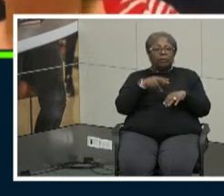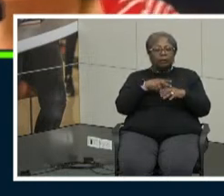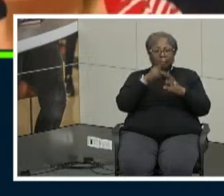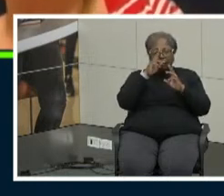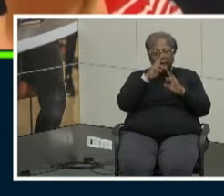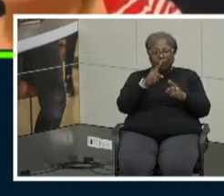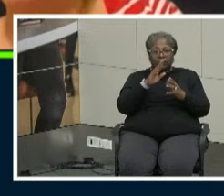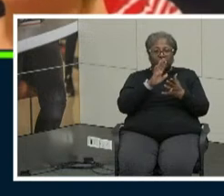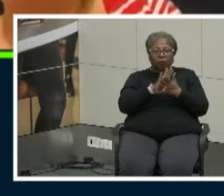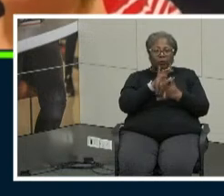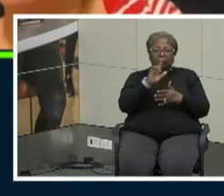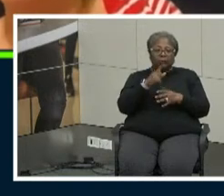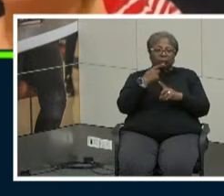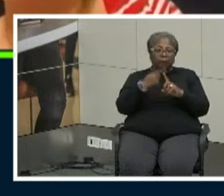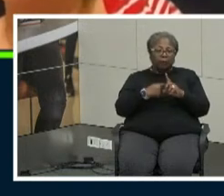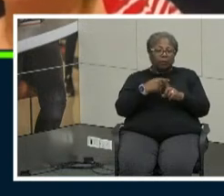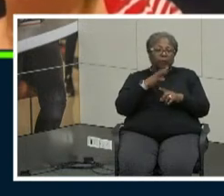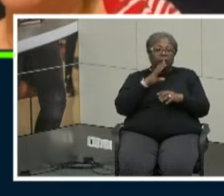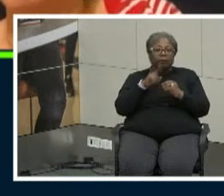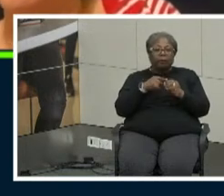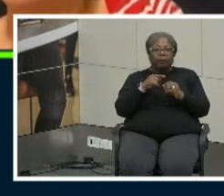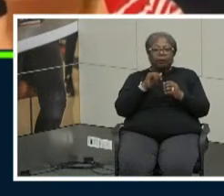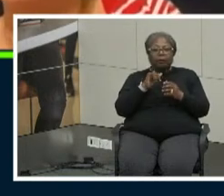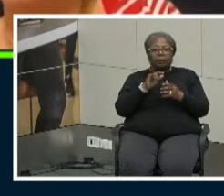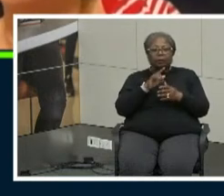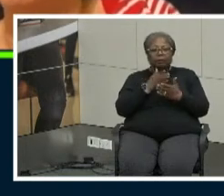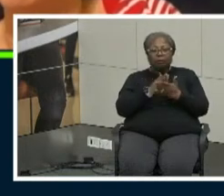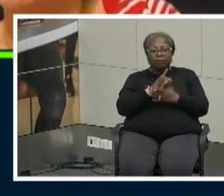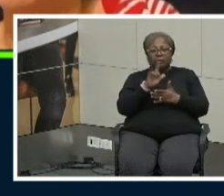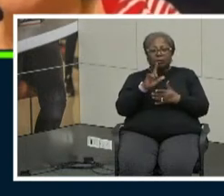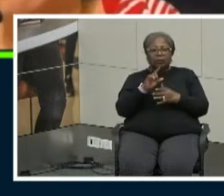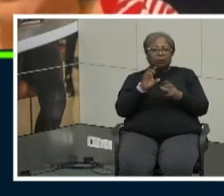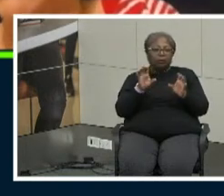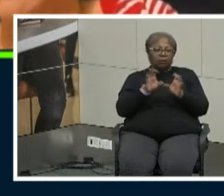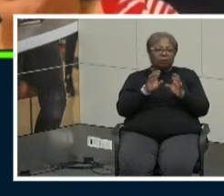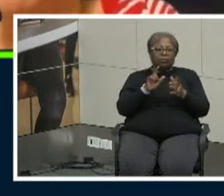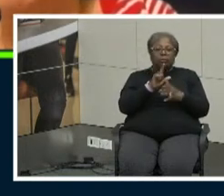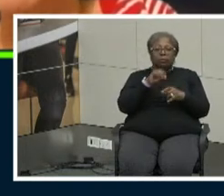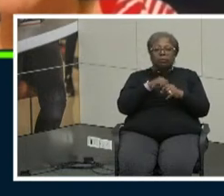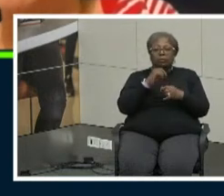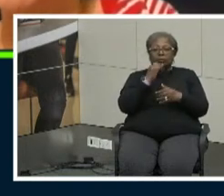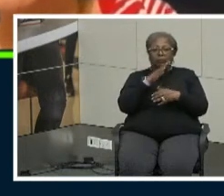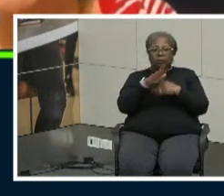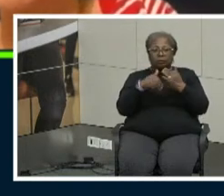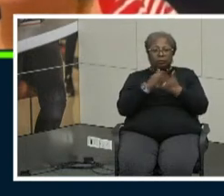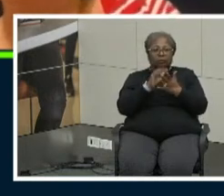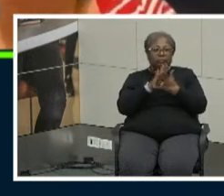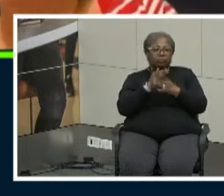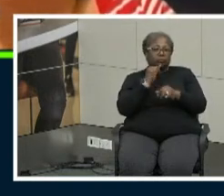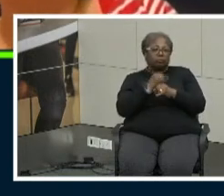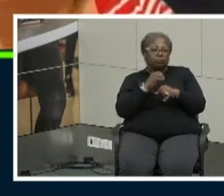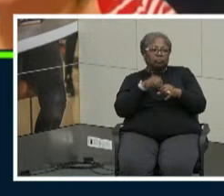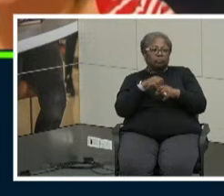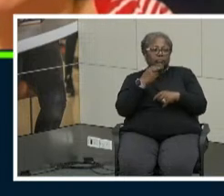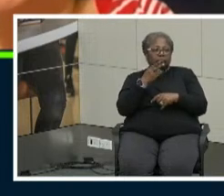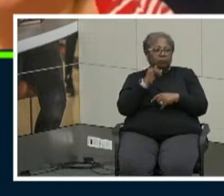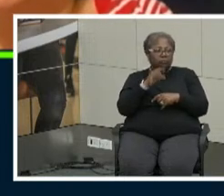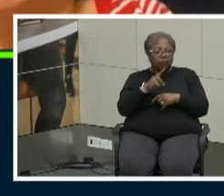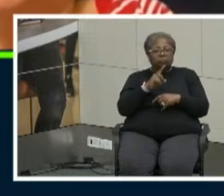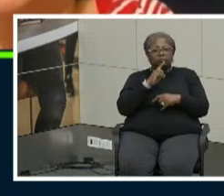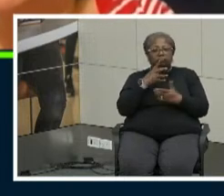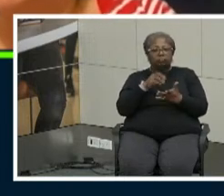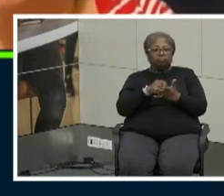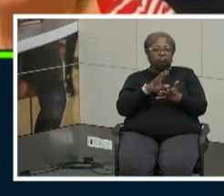honor of national school library month I will be speaking about the importance of libraries and certified Librarians on every school campus within HD it has been well